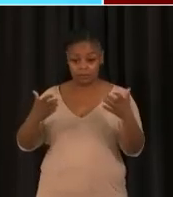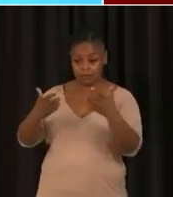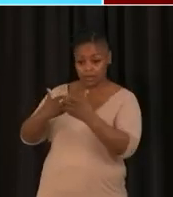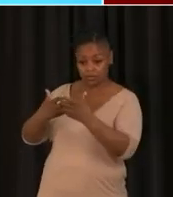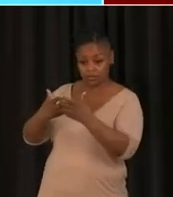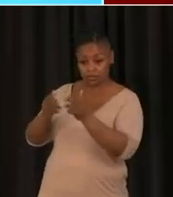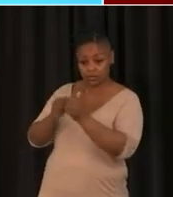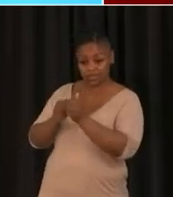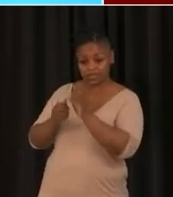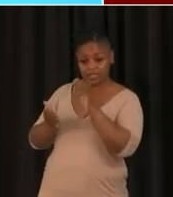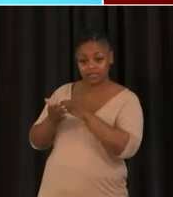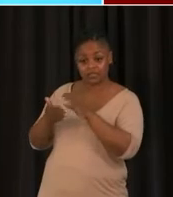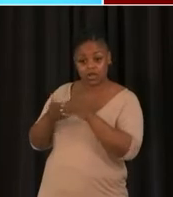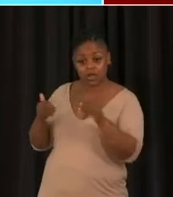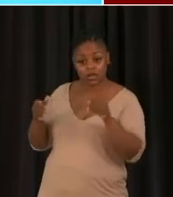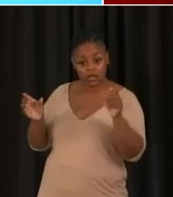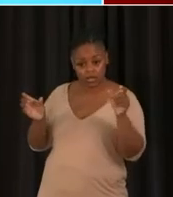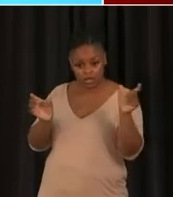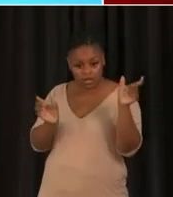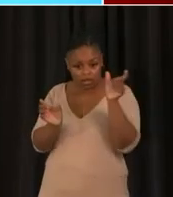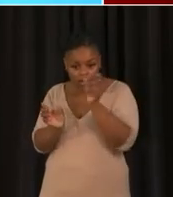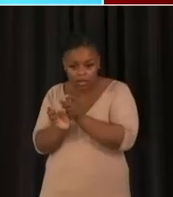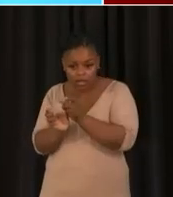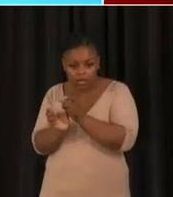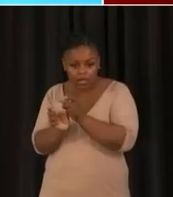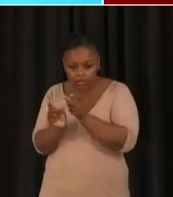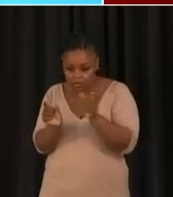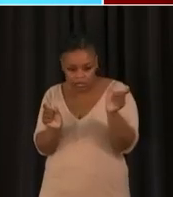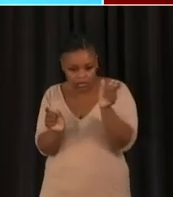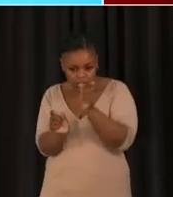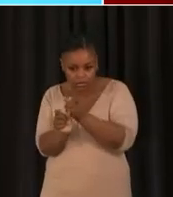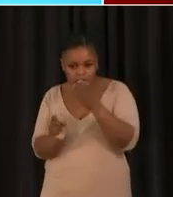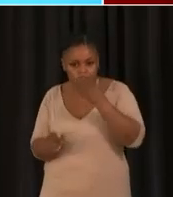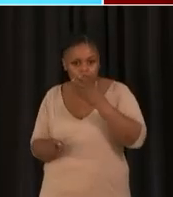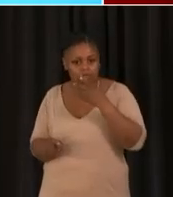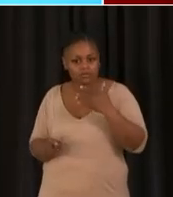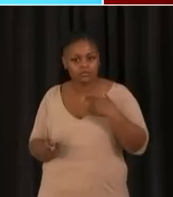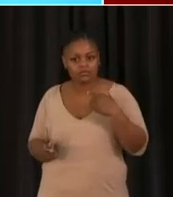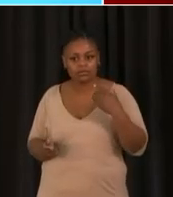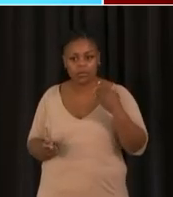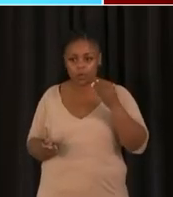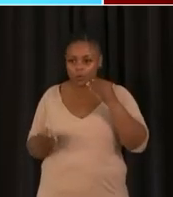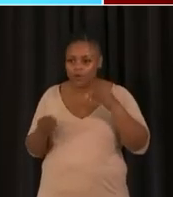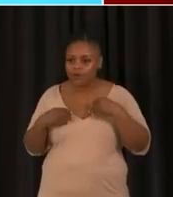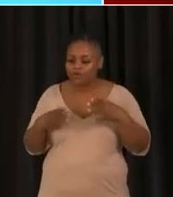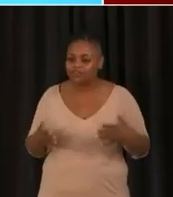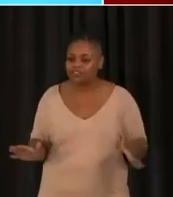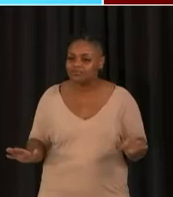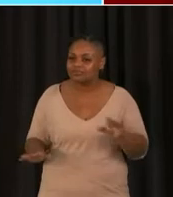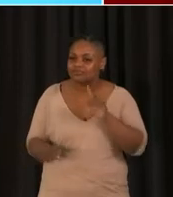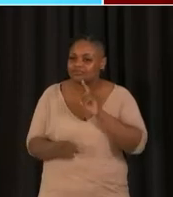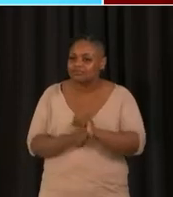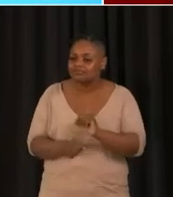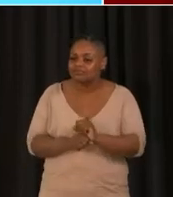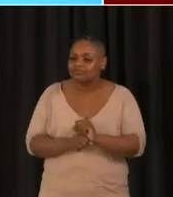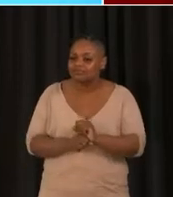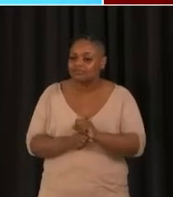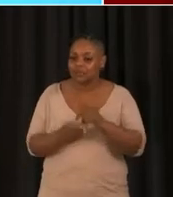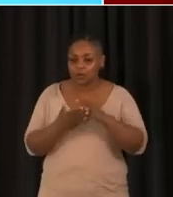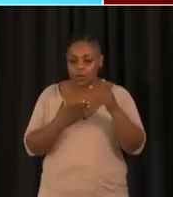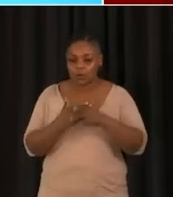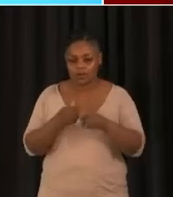Kenneth Lampkin, and during this workshop, Mr. Lampkin moralized the importance of understanding my personal spending habits. After completing that